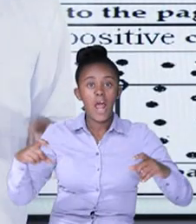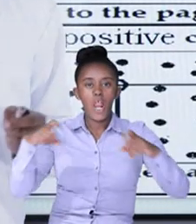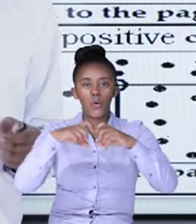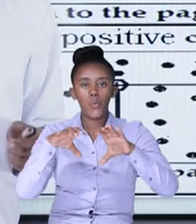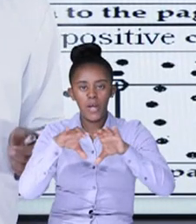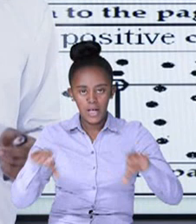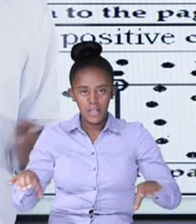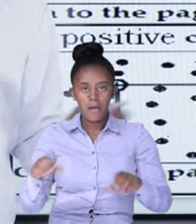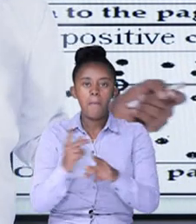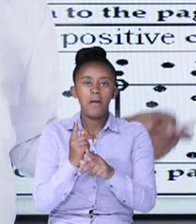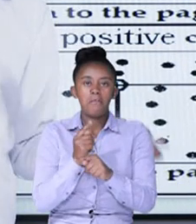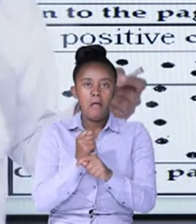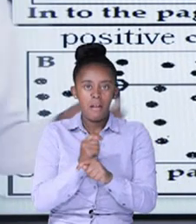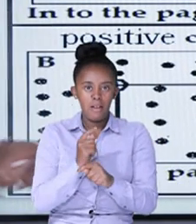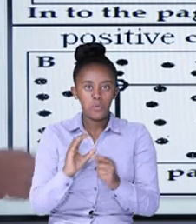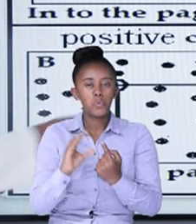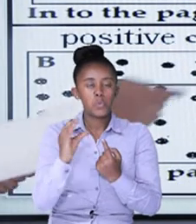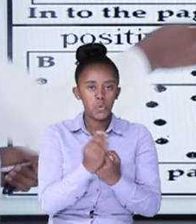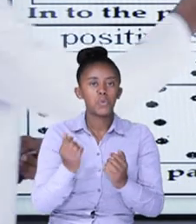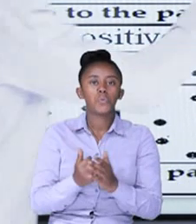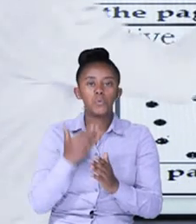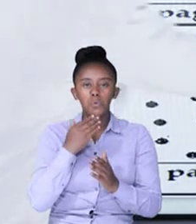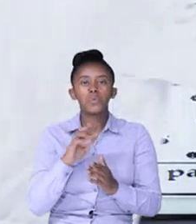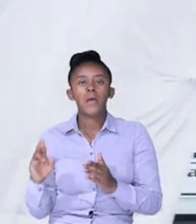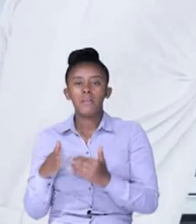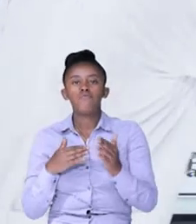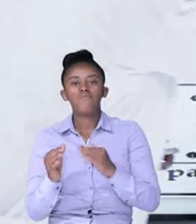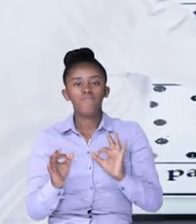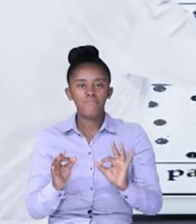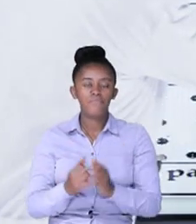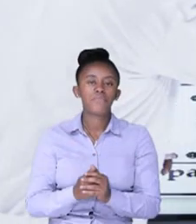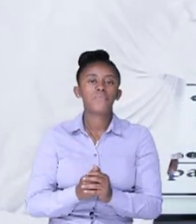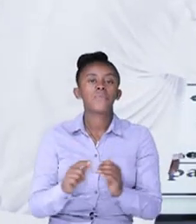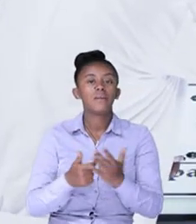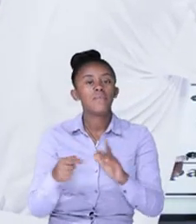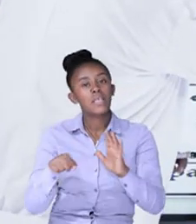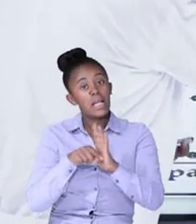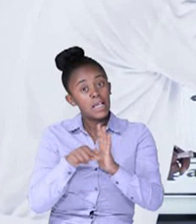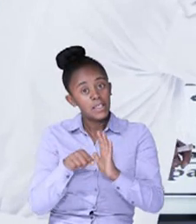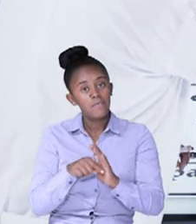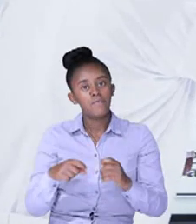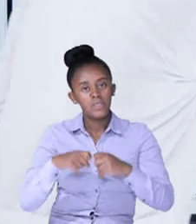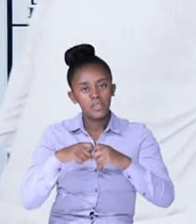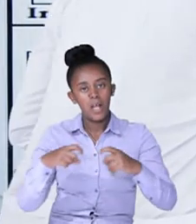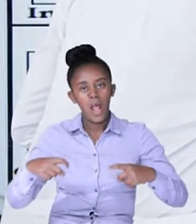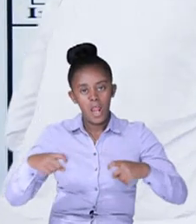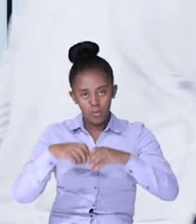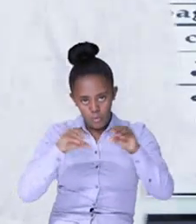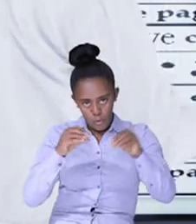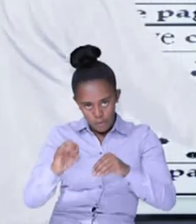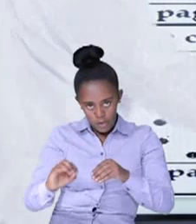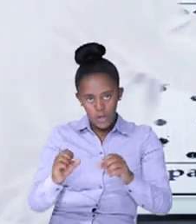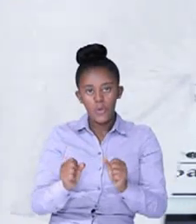current. For practical situations, actually, it's possible to use that. So again, if the negative charged particle, like electron, is moving